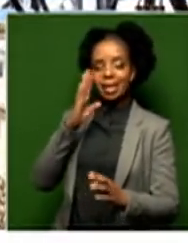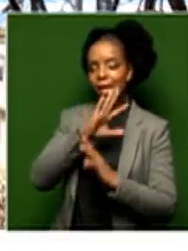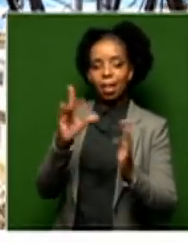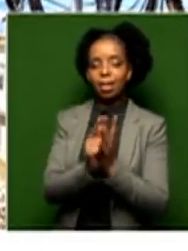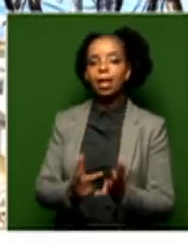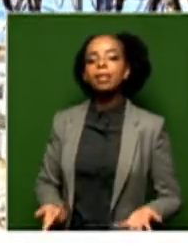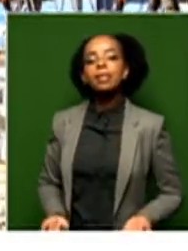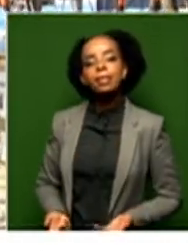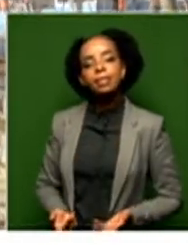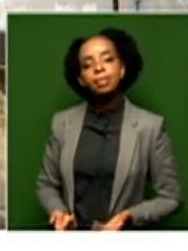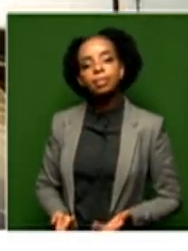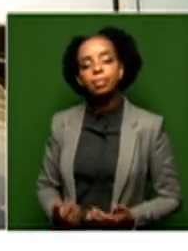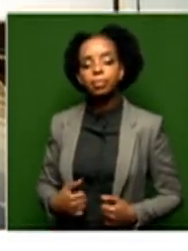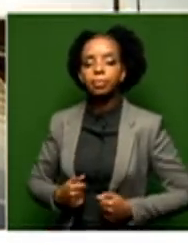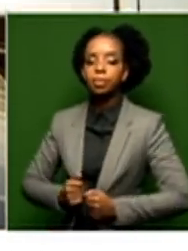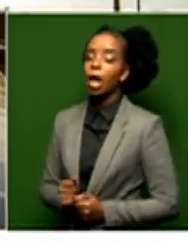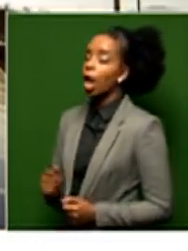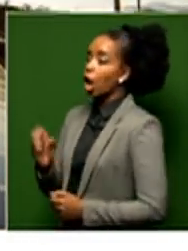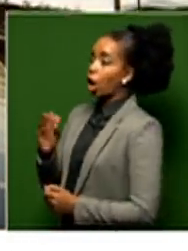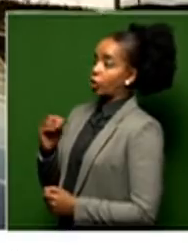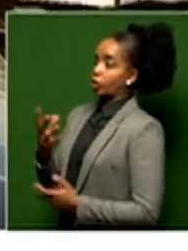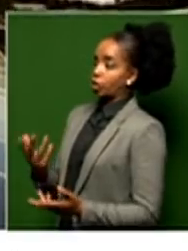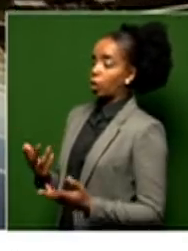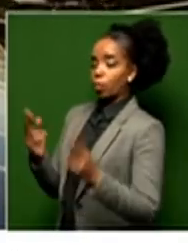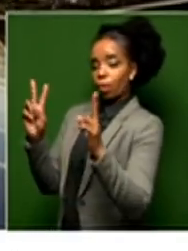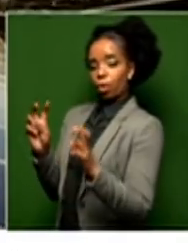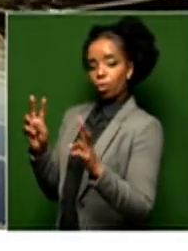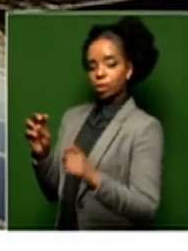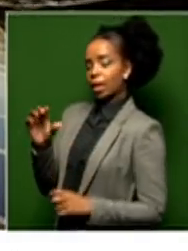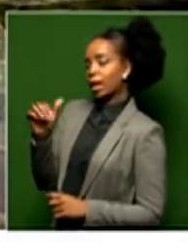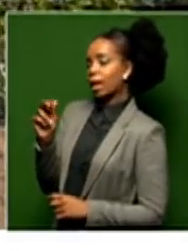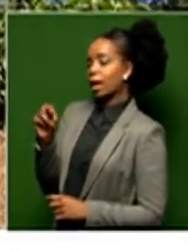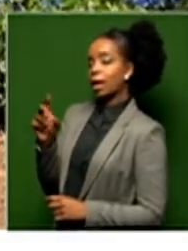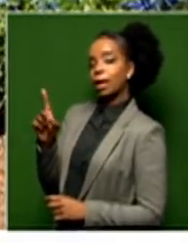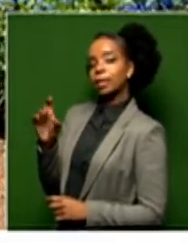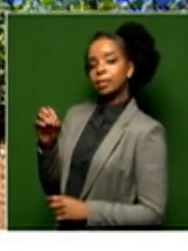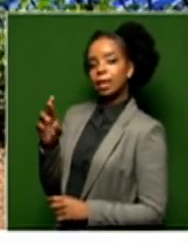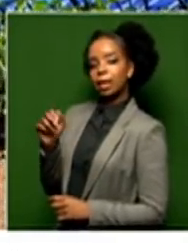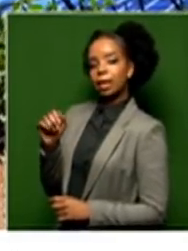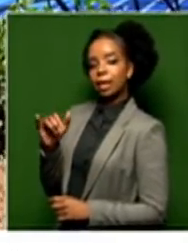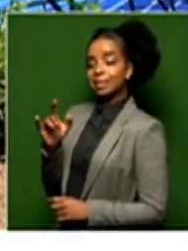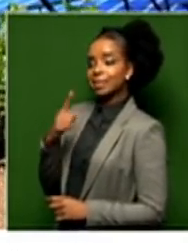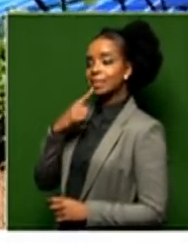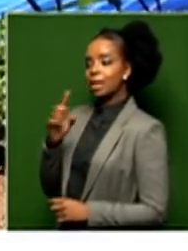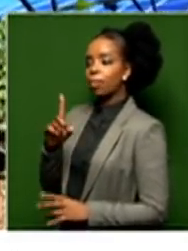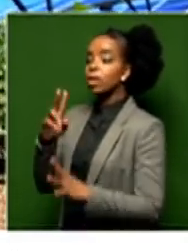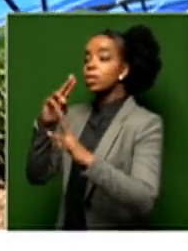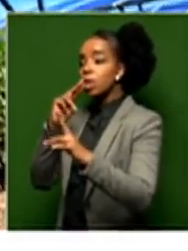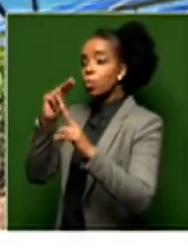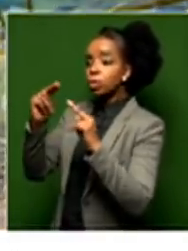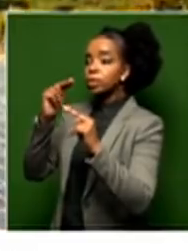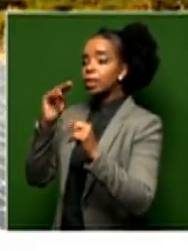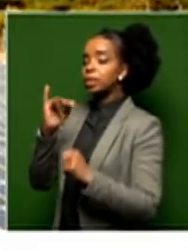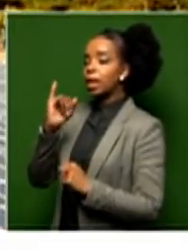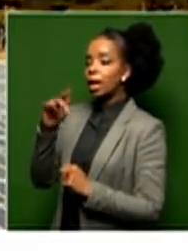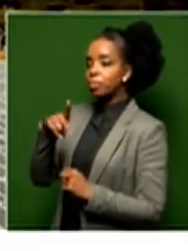Because, quoting Andre de Ruyter, he said that the renegotiation of IPP contracts had emerged following